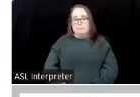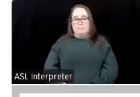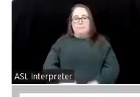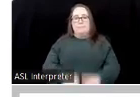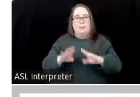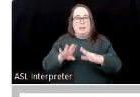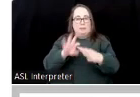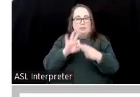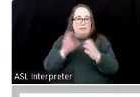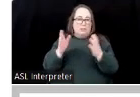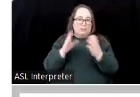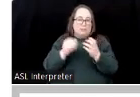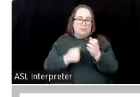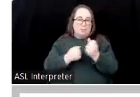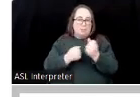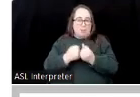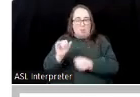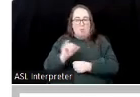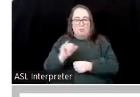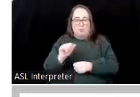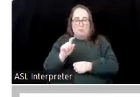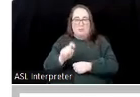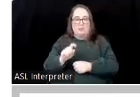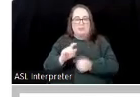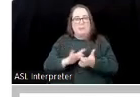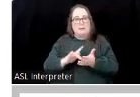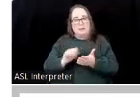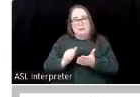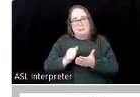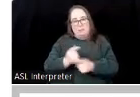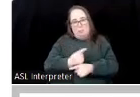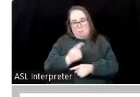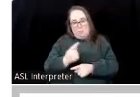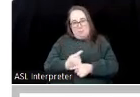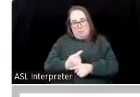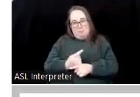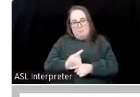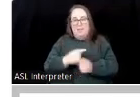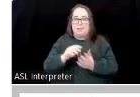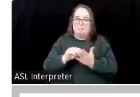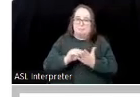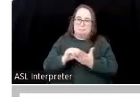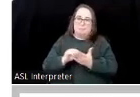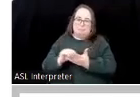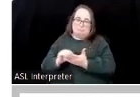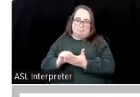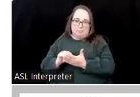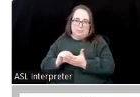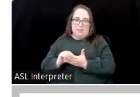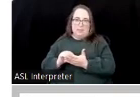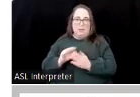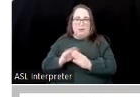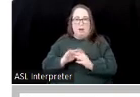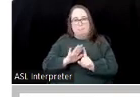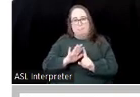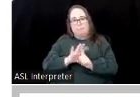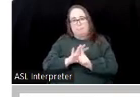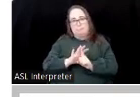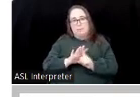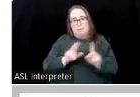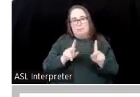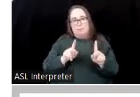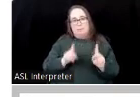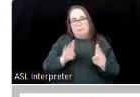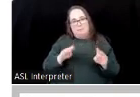Housing-related services and supports also must be medically appropriate and documented in an individual's person-centered care